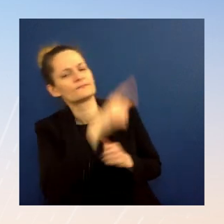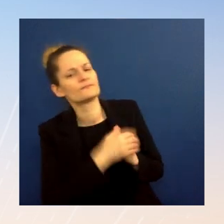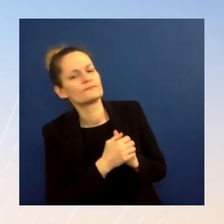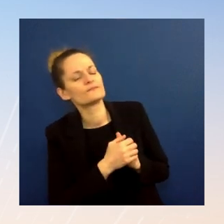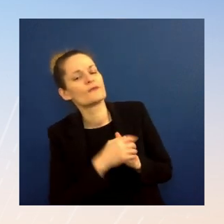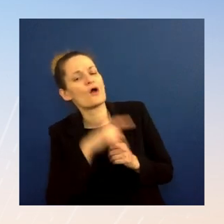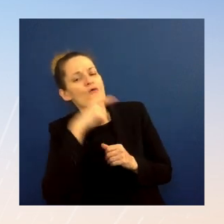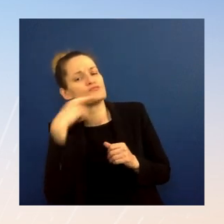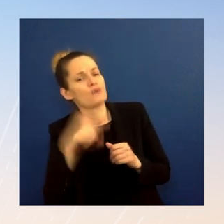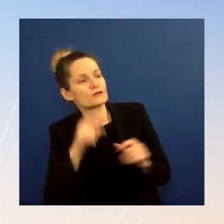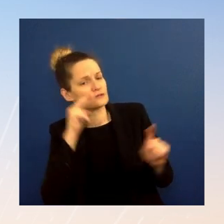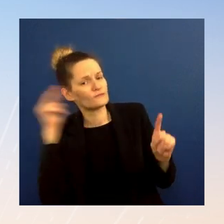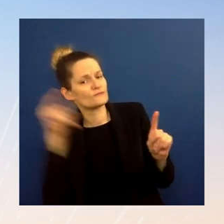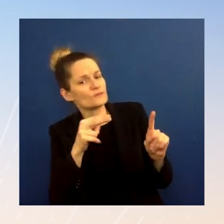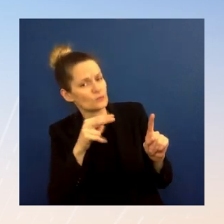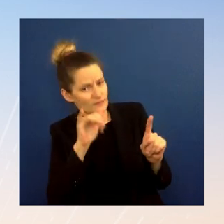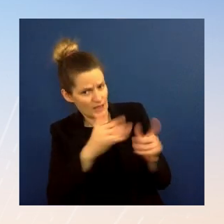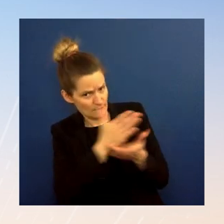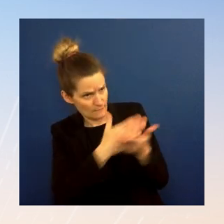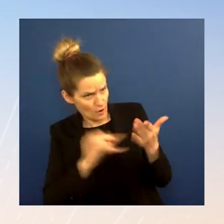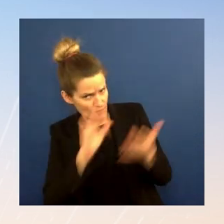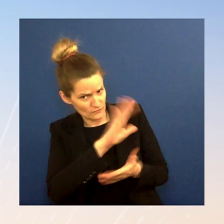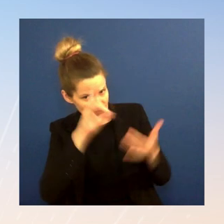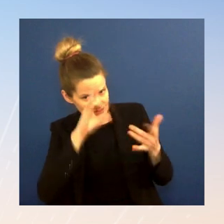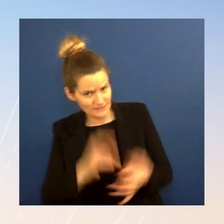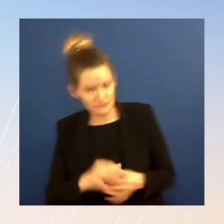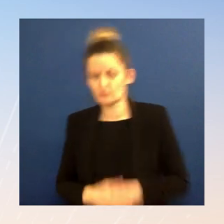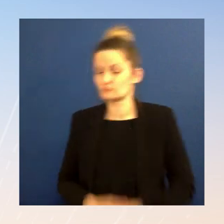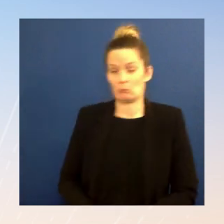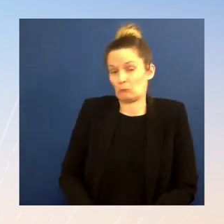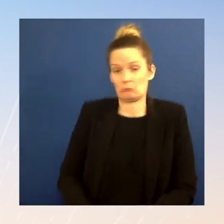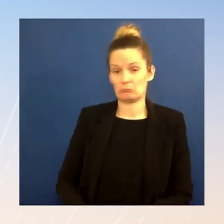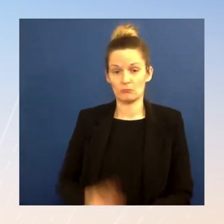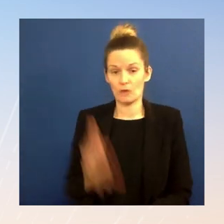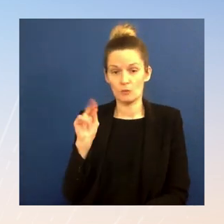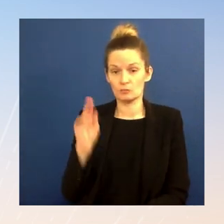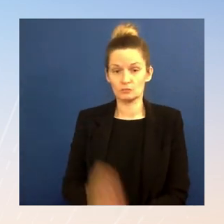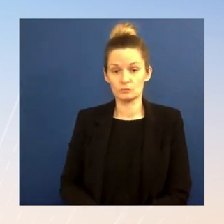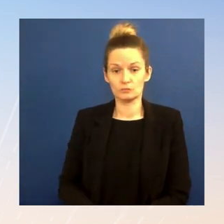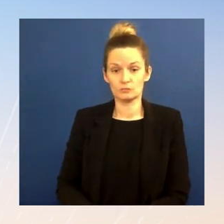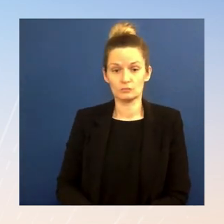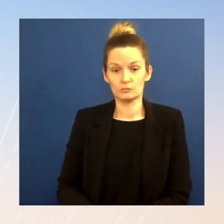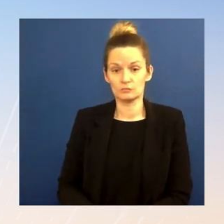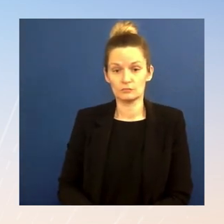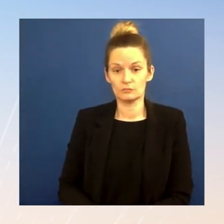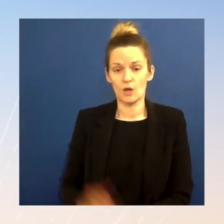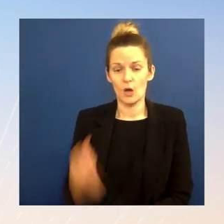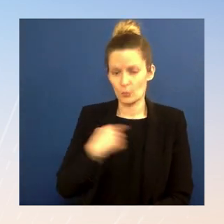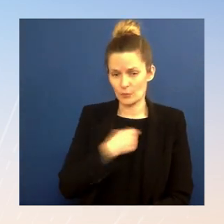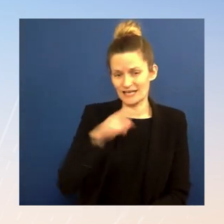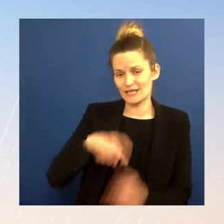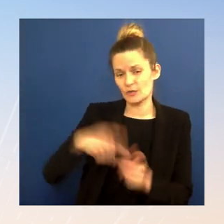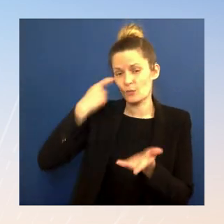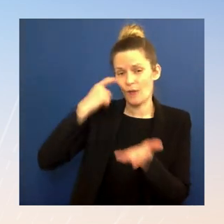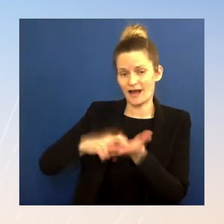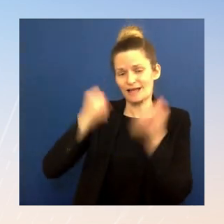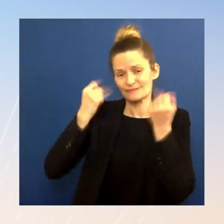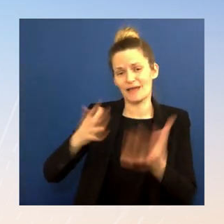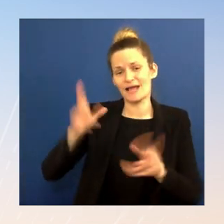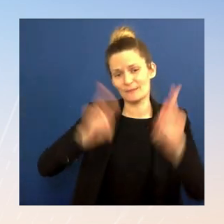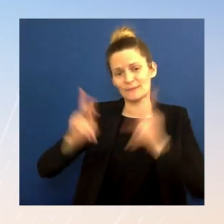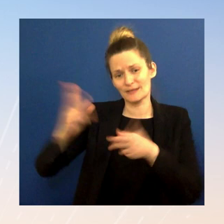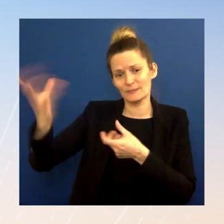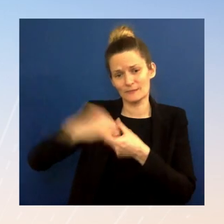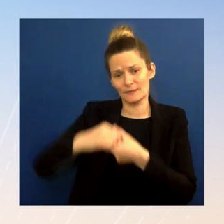about recognizing that everybody doesn't always understand what many people in this room do when we say security assistance, what that is and how it